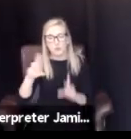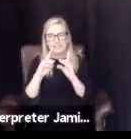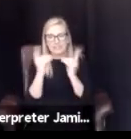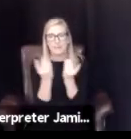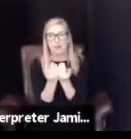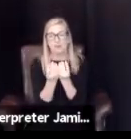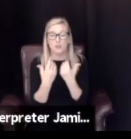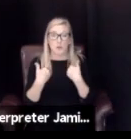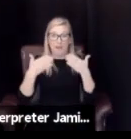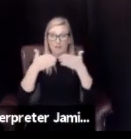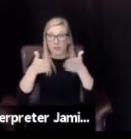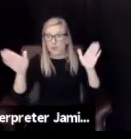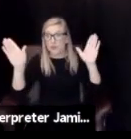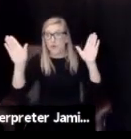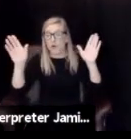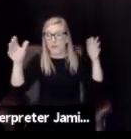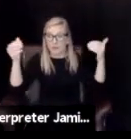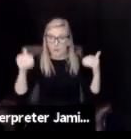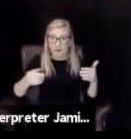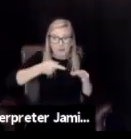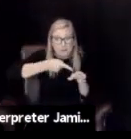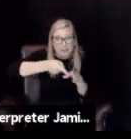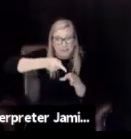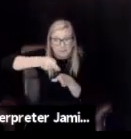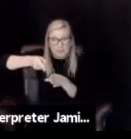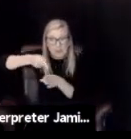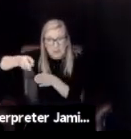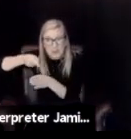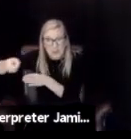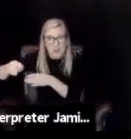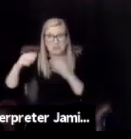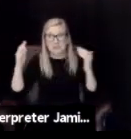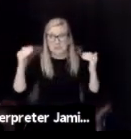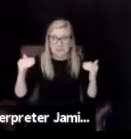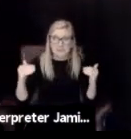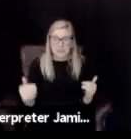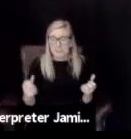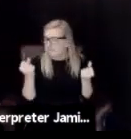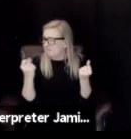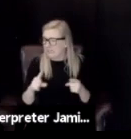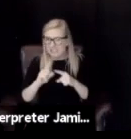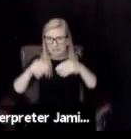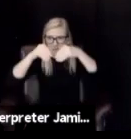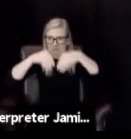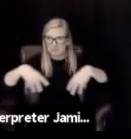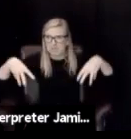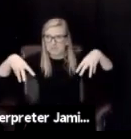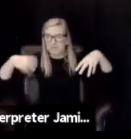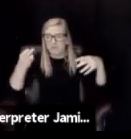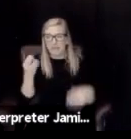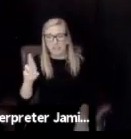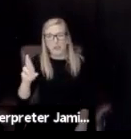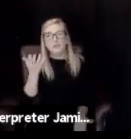have the generalist, and then you have the specialist, or you have the specialist, the generalist. They have like all these different titles. So you may not